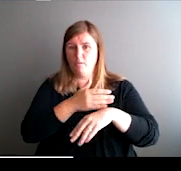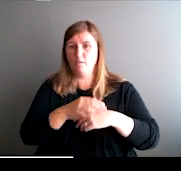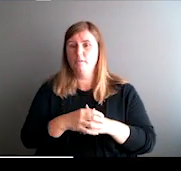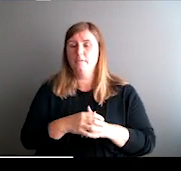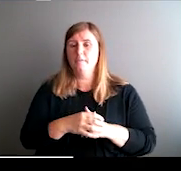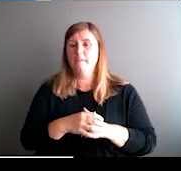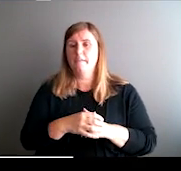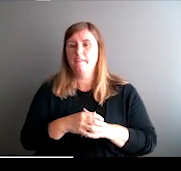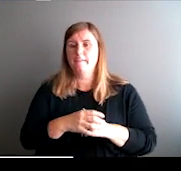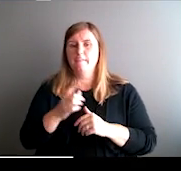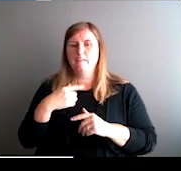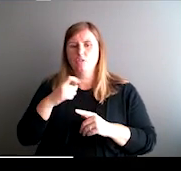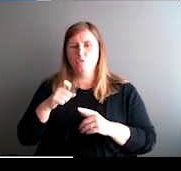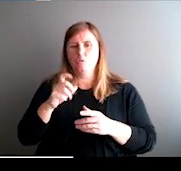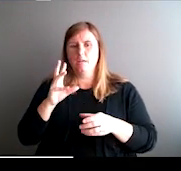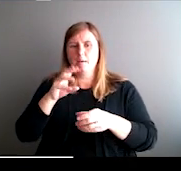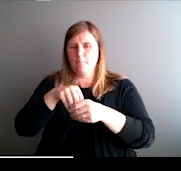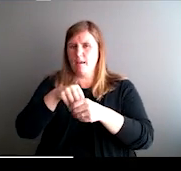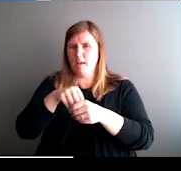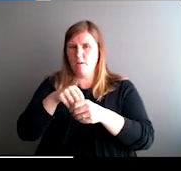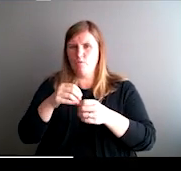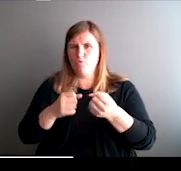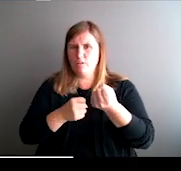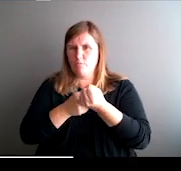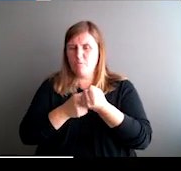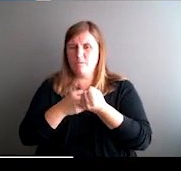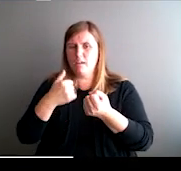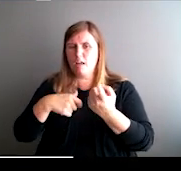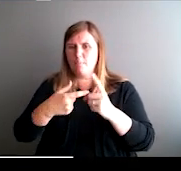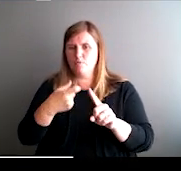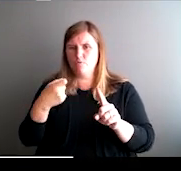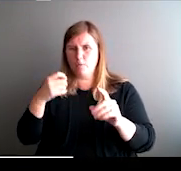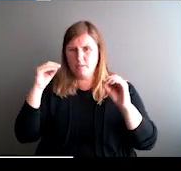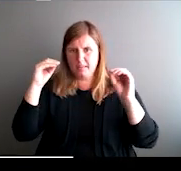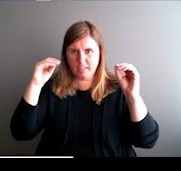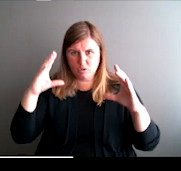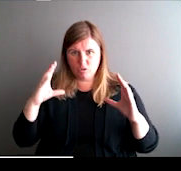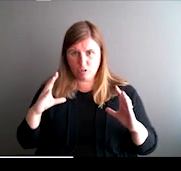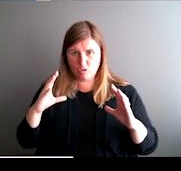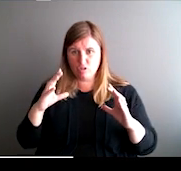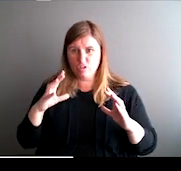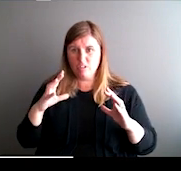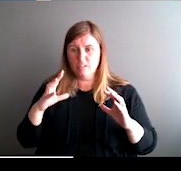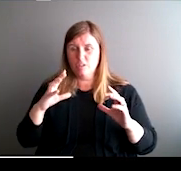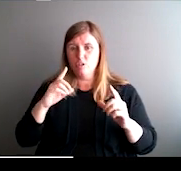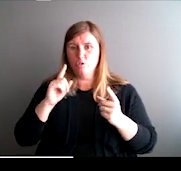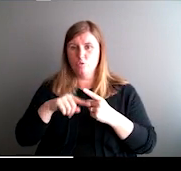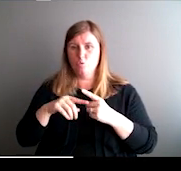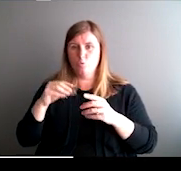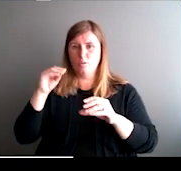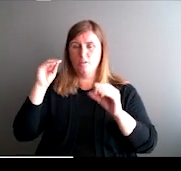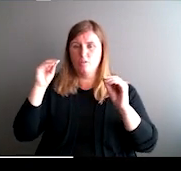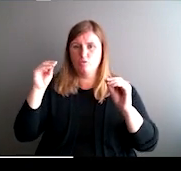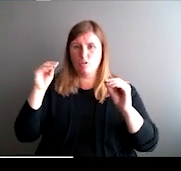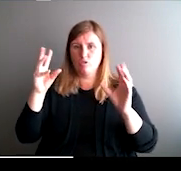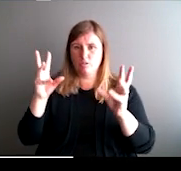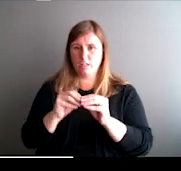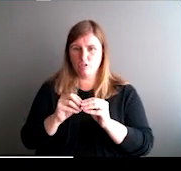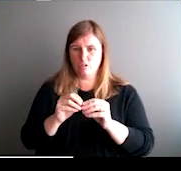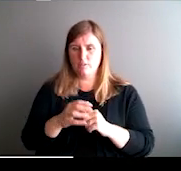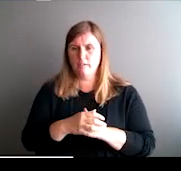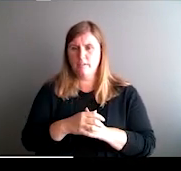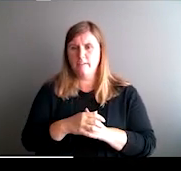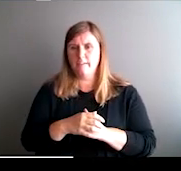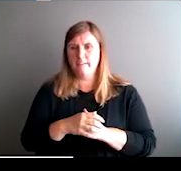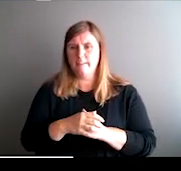embed reinforcement that's coming from the instructor into the instructional session. When I say that